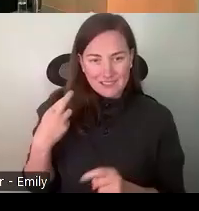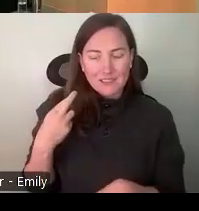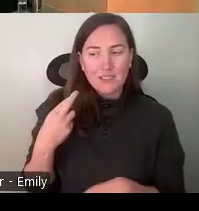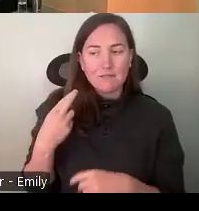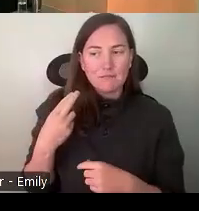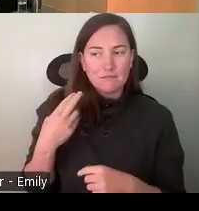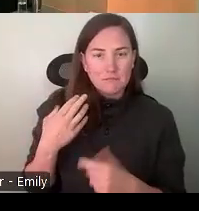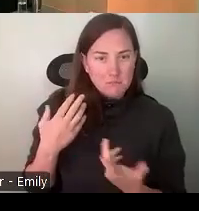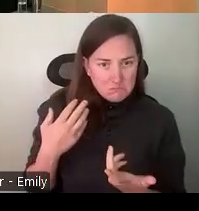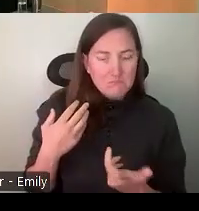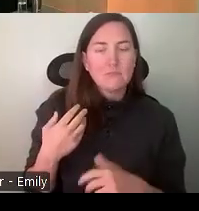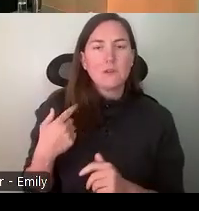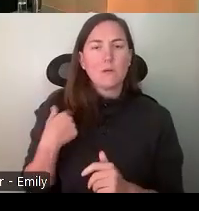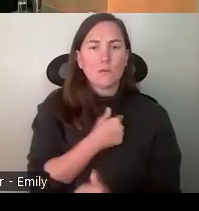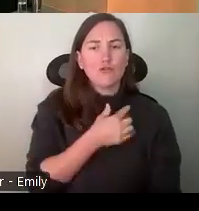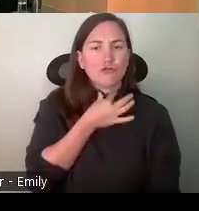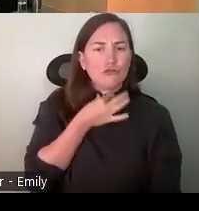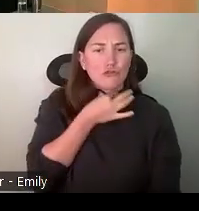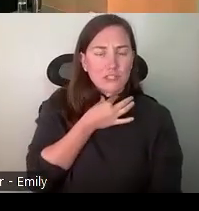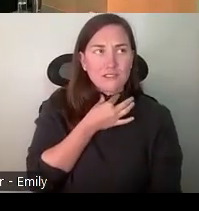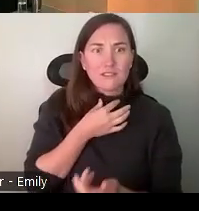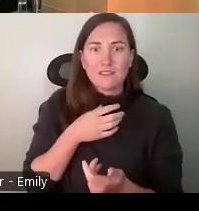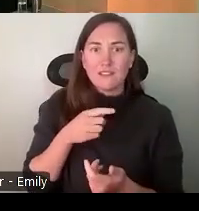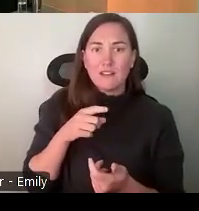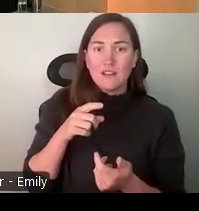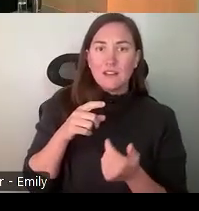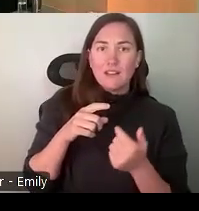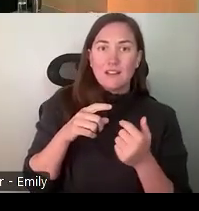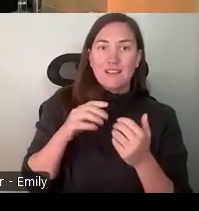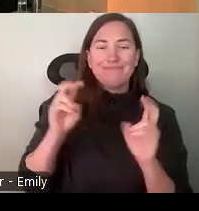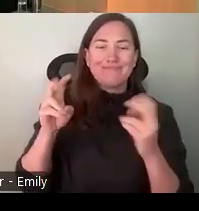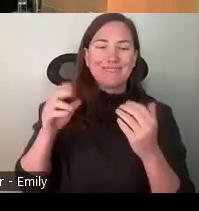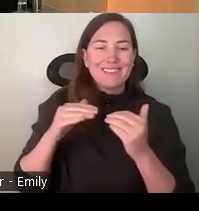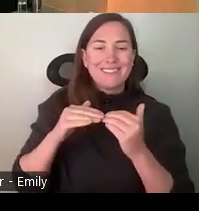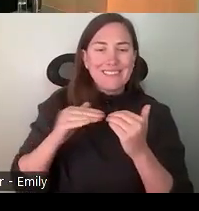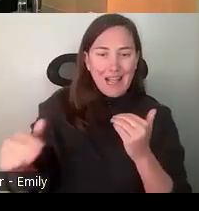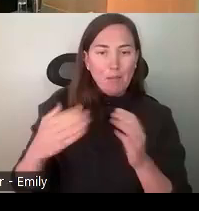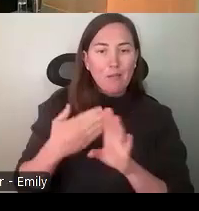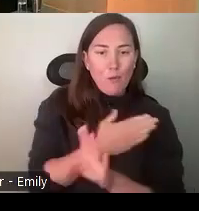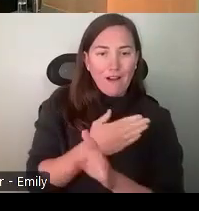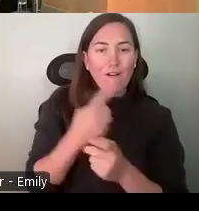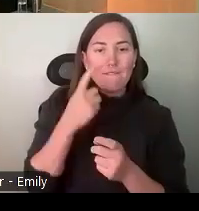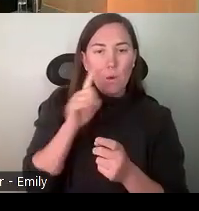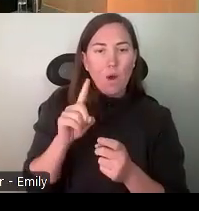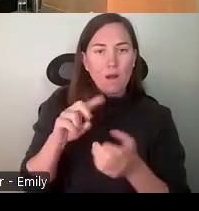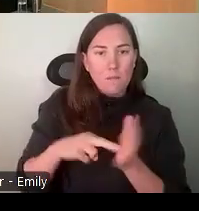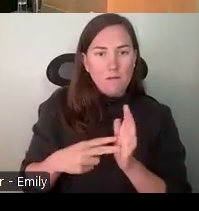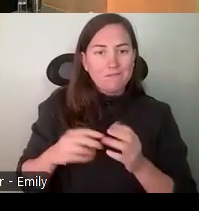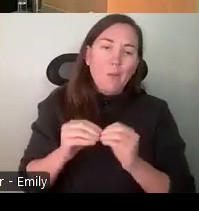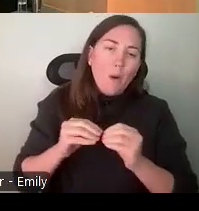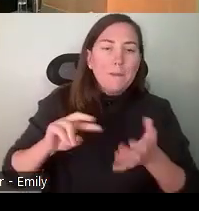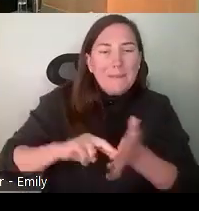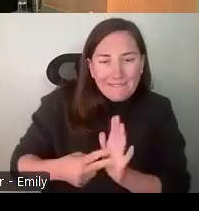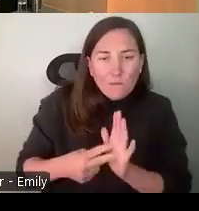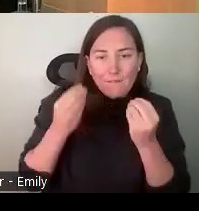about the effect of kind of these stable priors for meaningful information such as speech